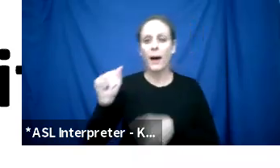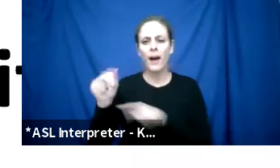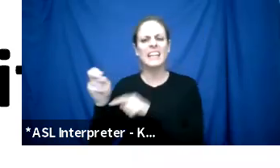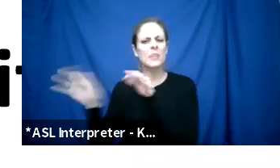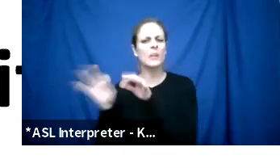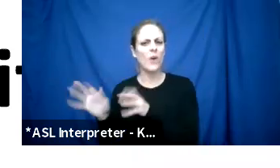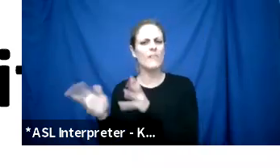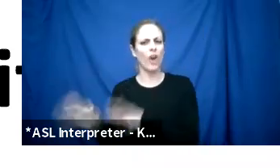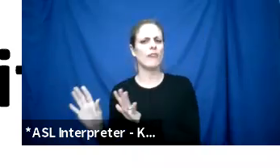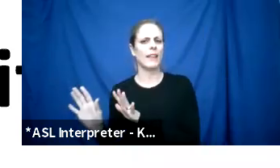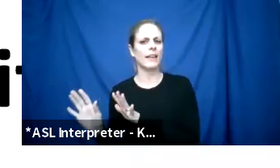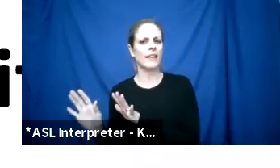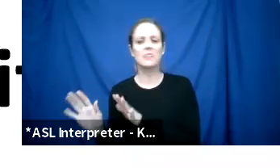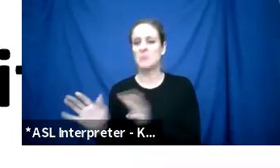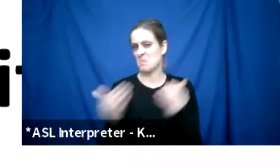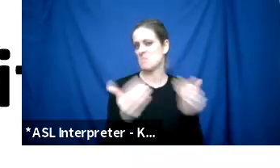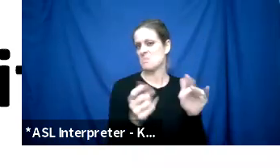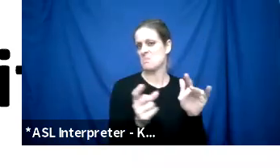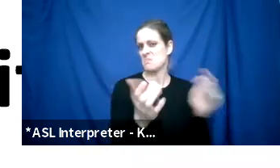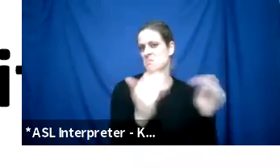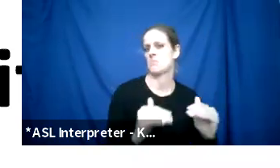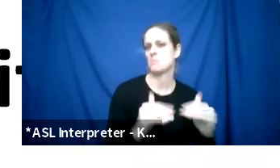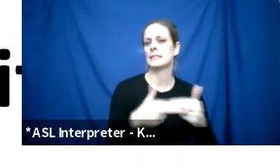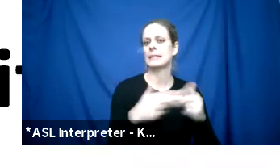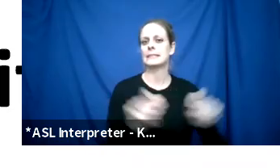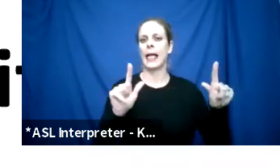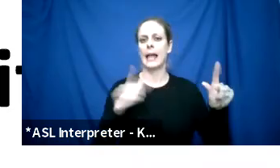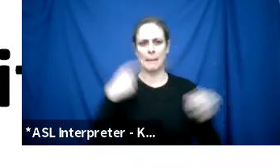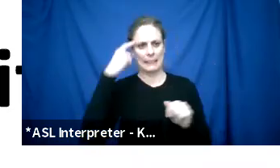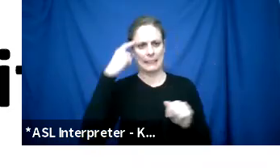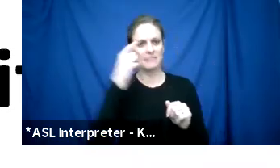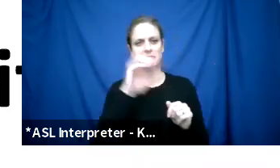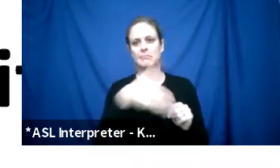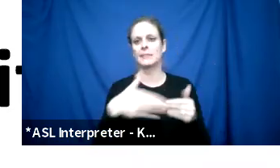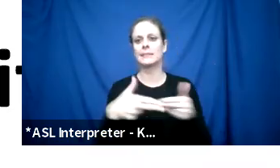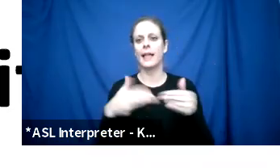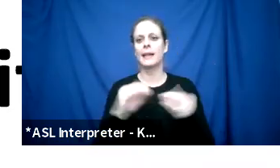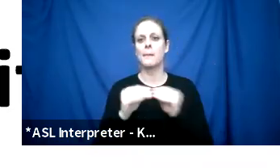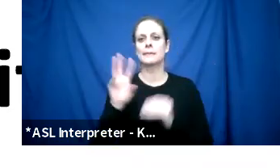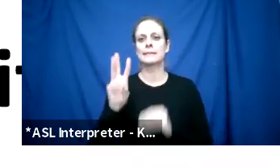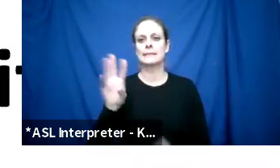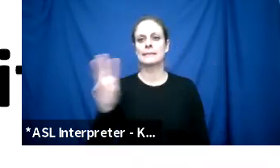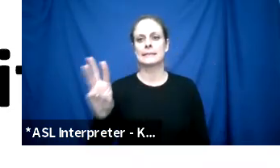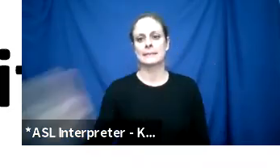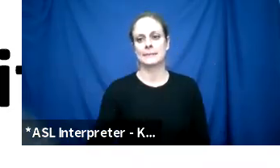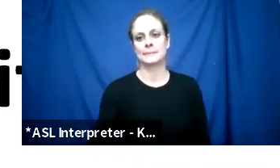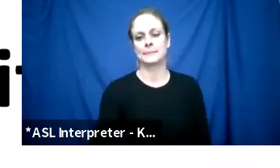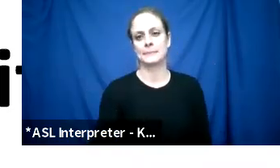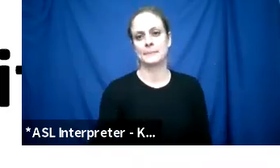piece already. So we can go ahead and move on to the next slide. I believe we can go to slide number 66.